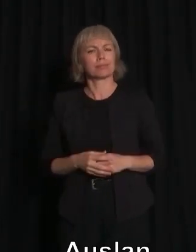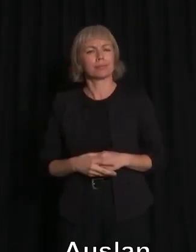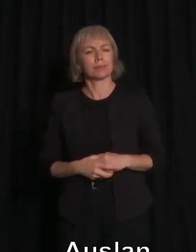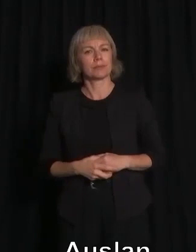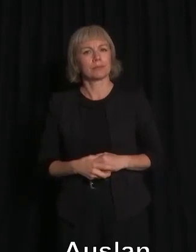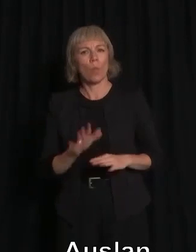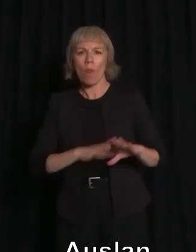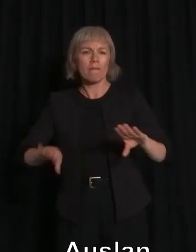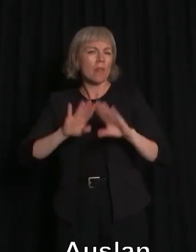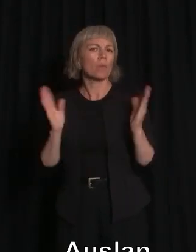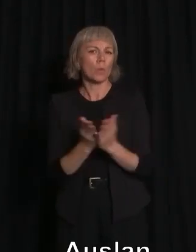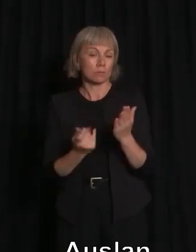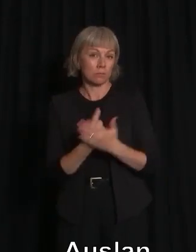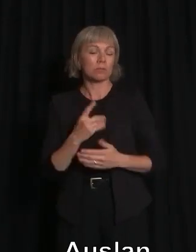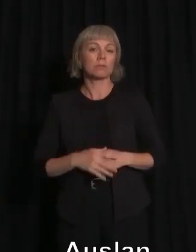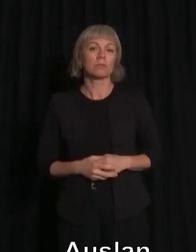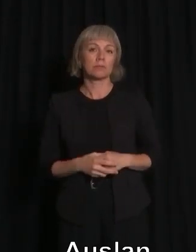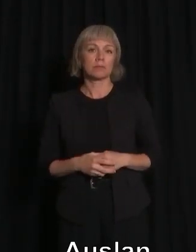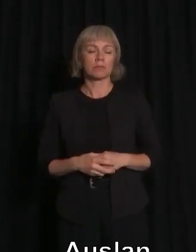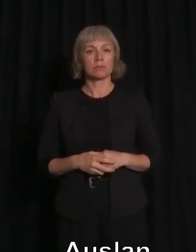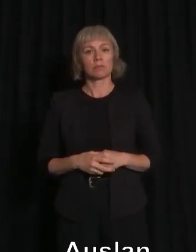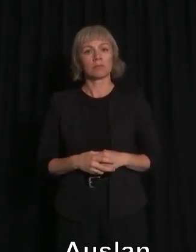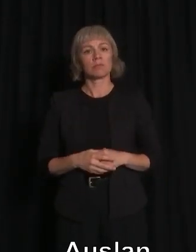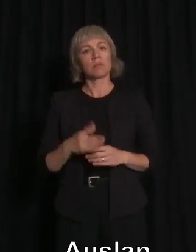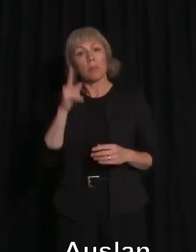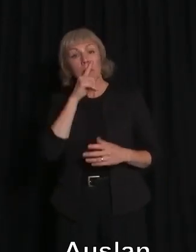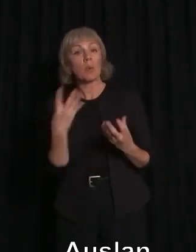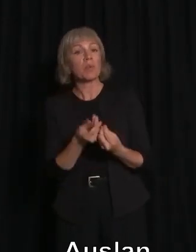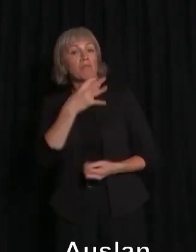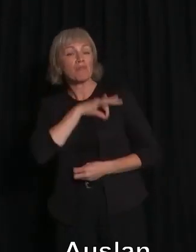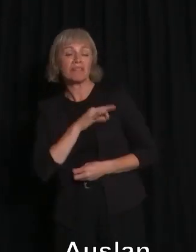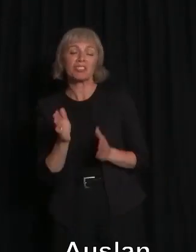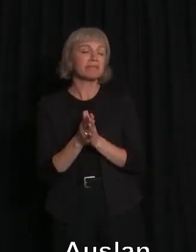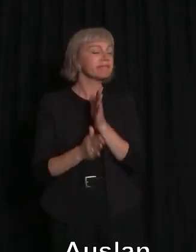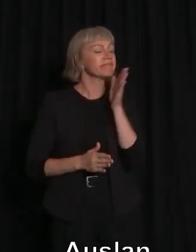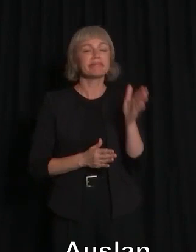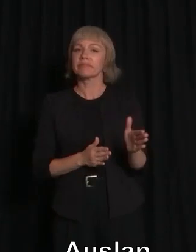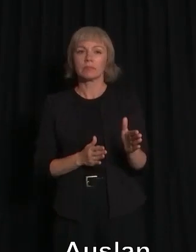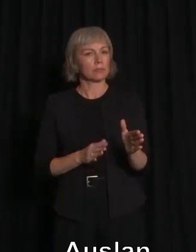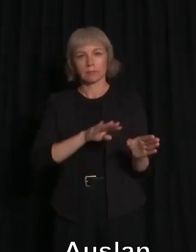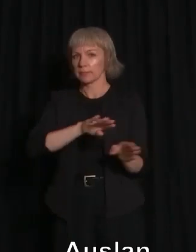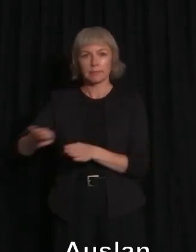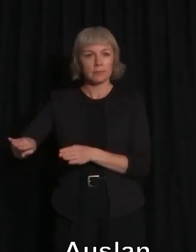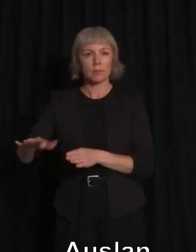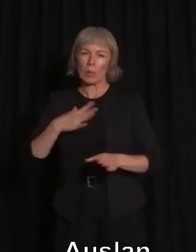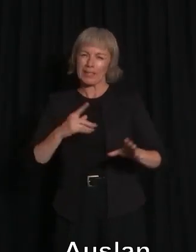Faced with their self-indulgence and entitlement, let's renew our quest for excellence.